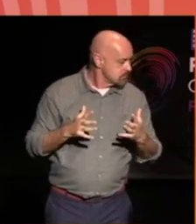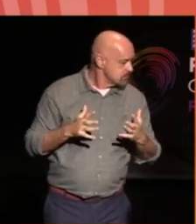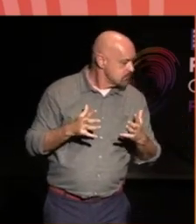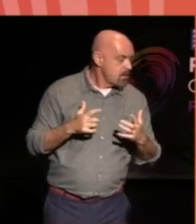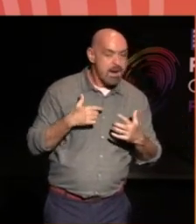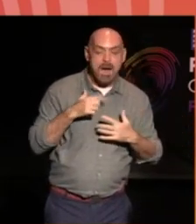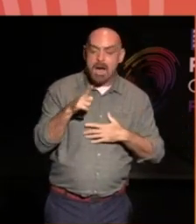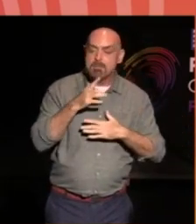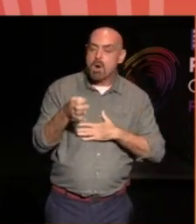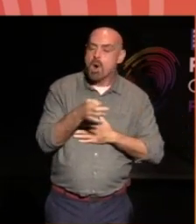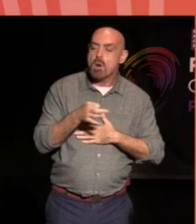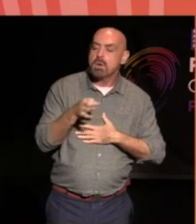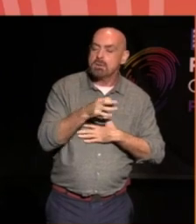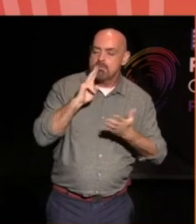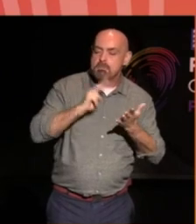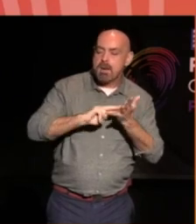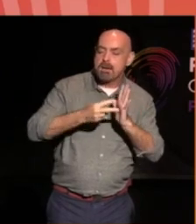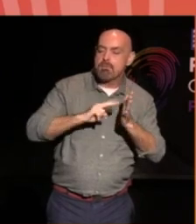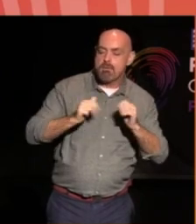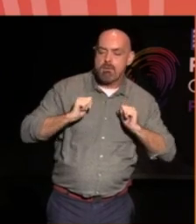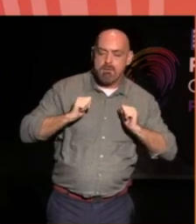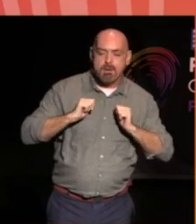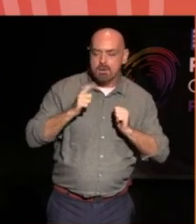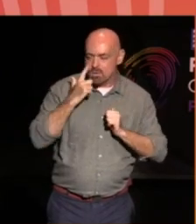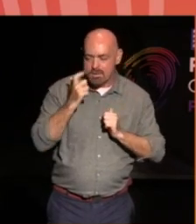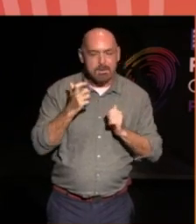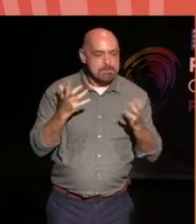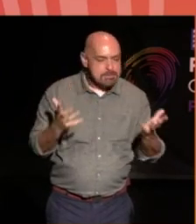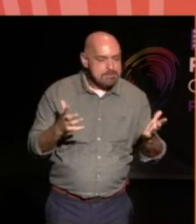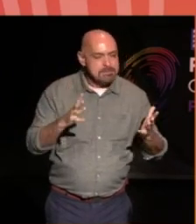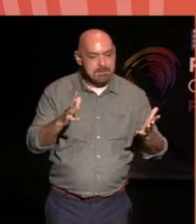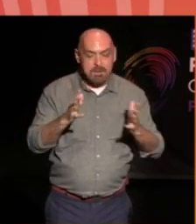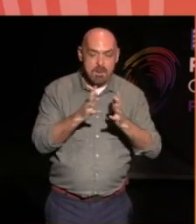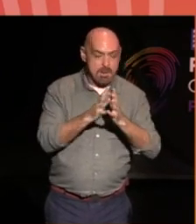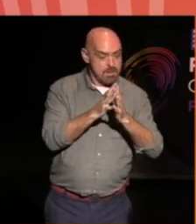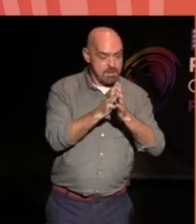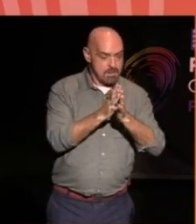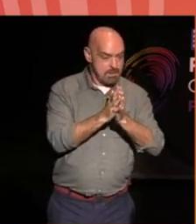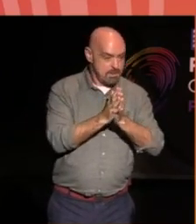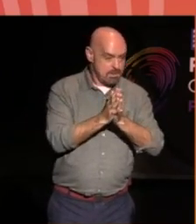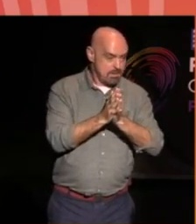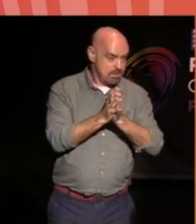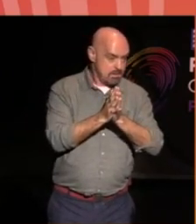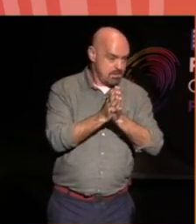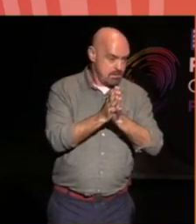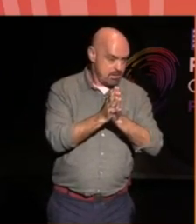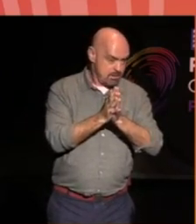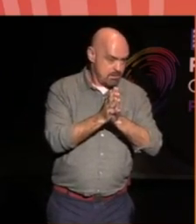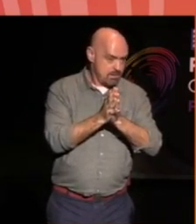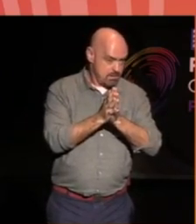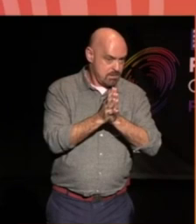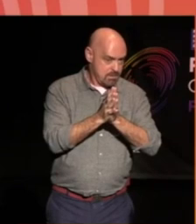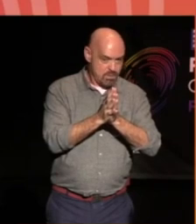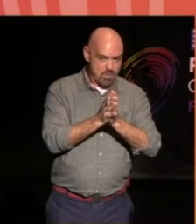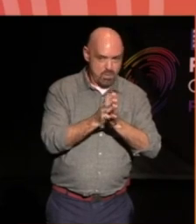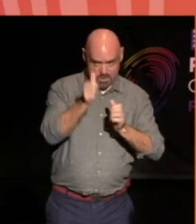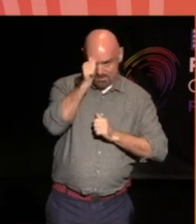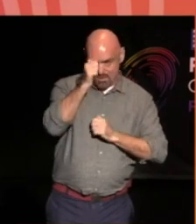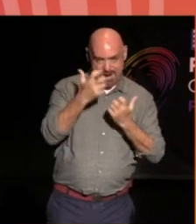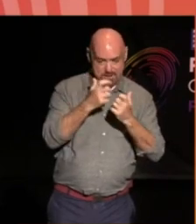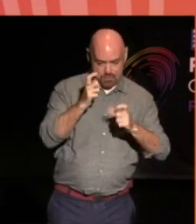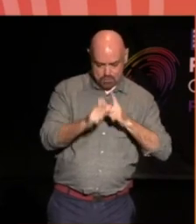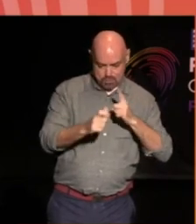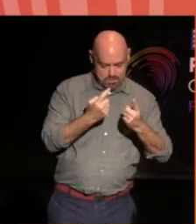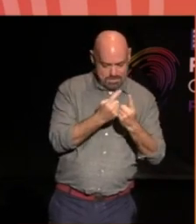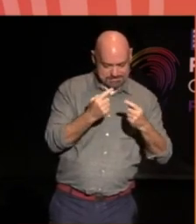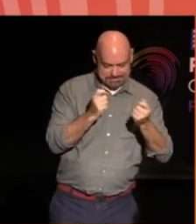more familiar with the built environment, you know, and you kind of look and you think, well, the vast majority, you know, we do know how to do things differently. All the